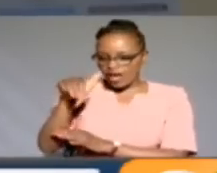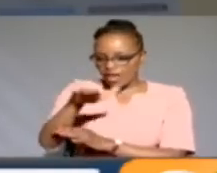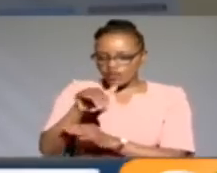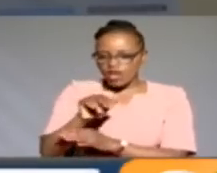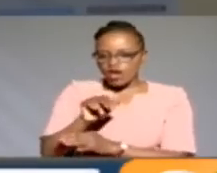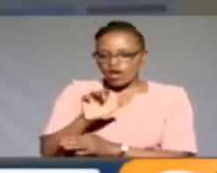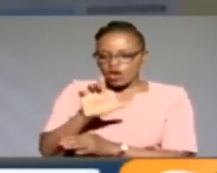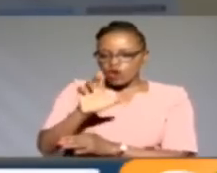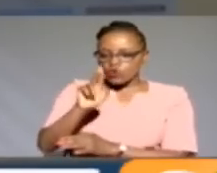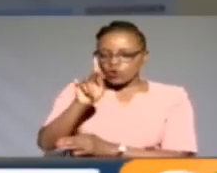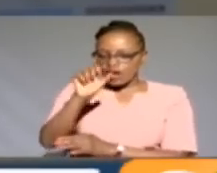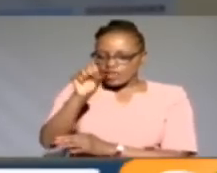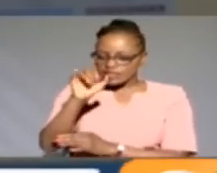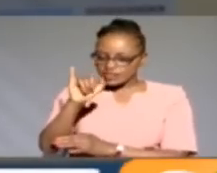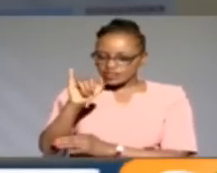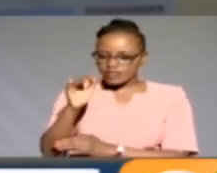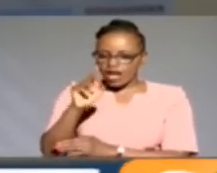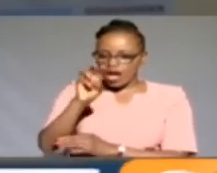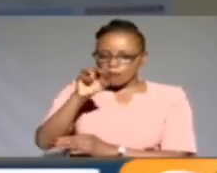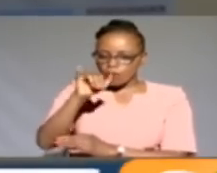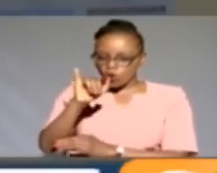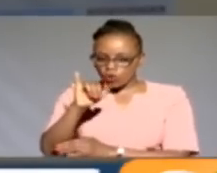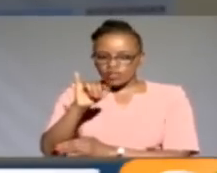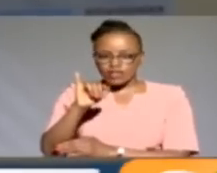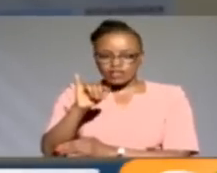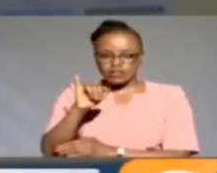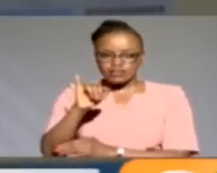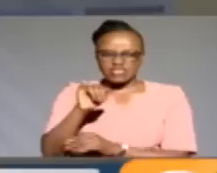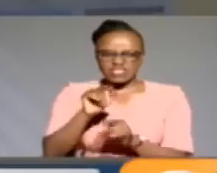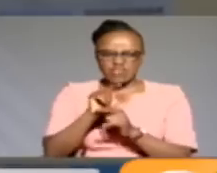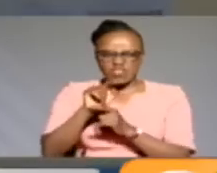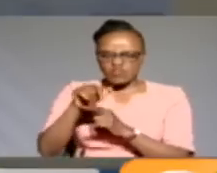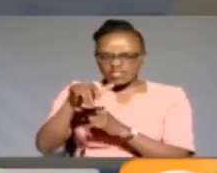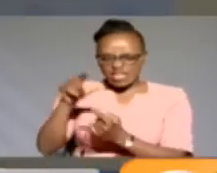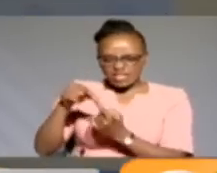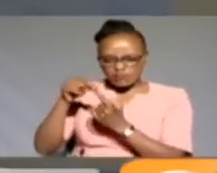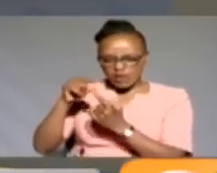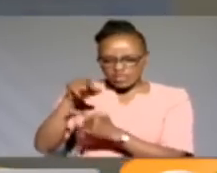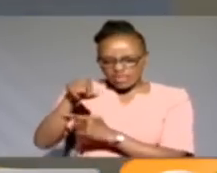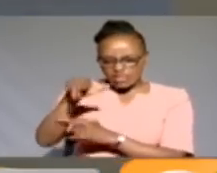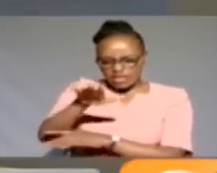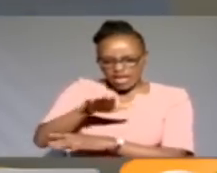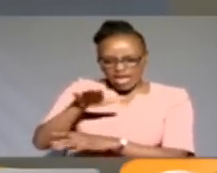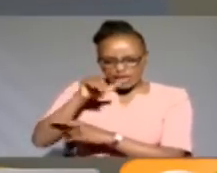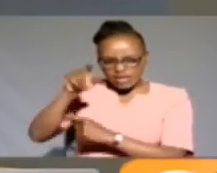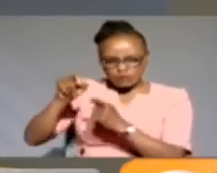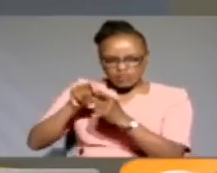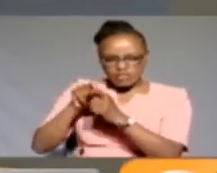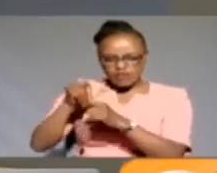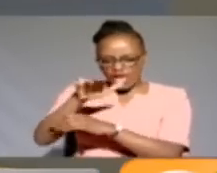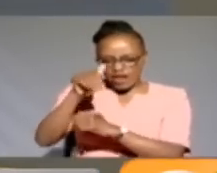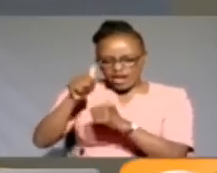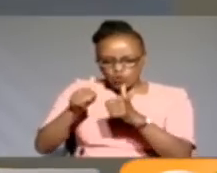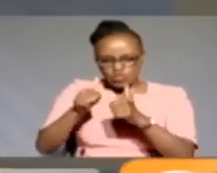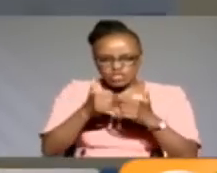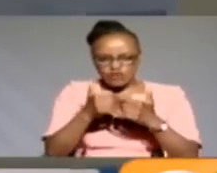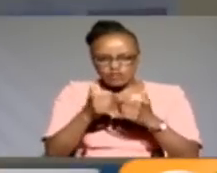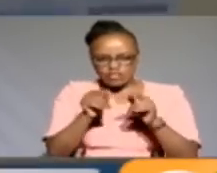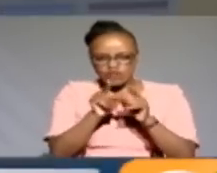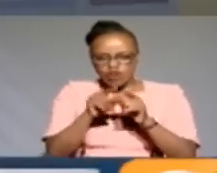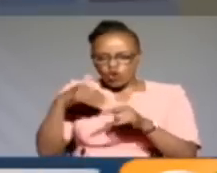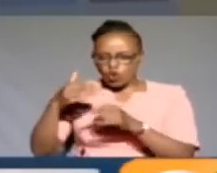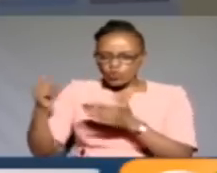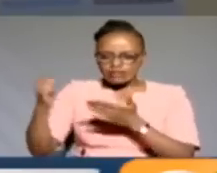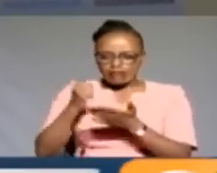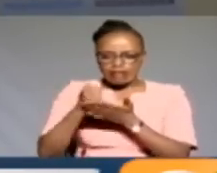Ukasi area, the Mui area, Sosoma area, especially those areas are particularly areas that tend to refer a lot of patients